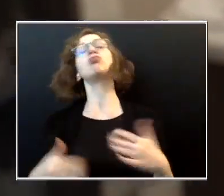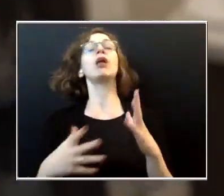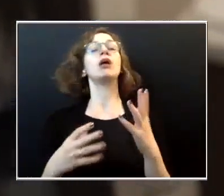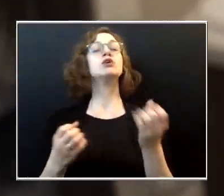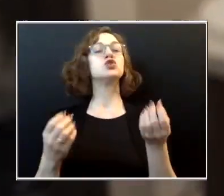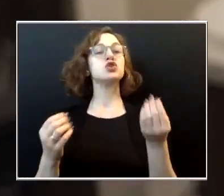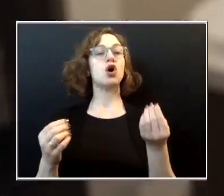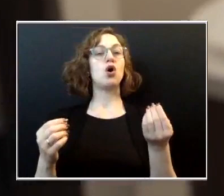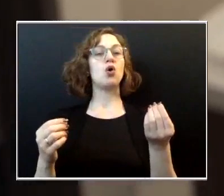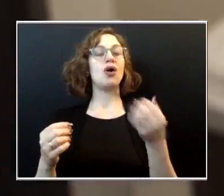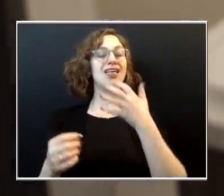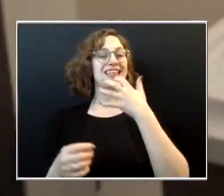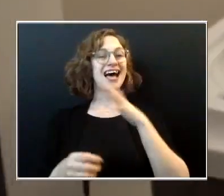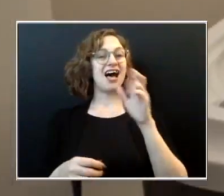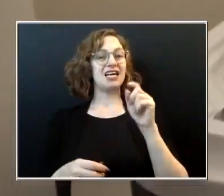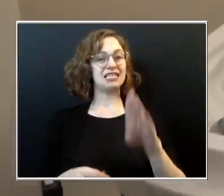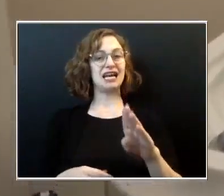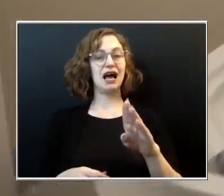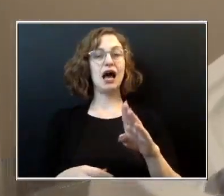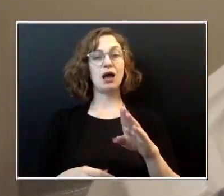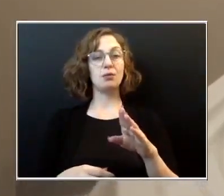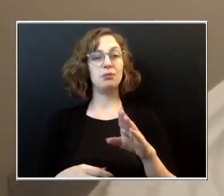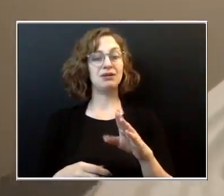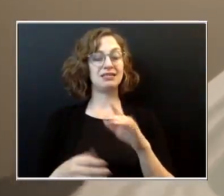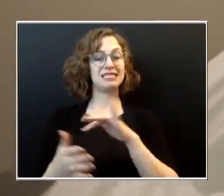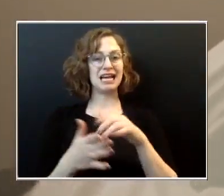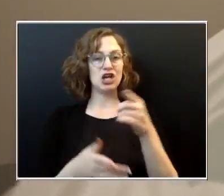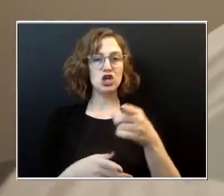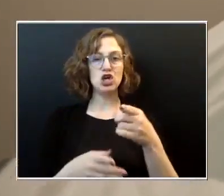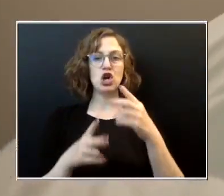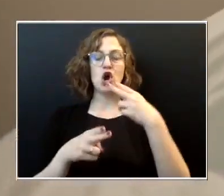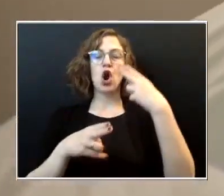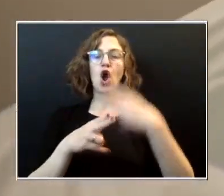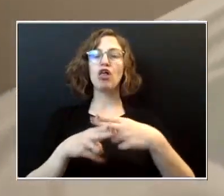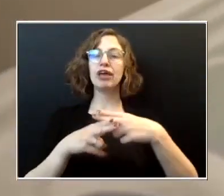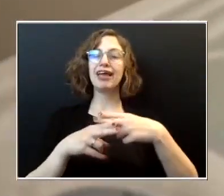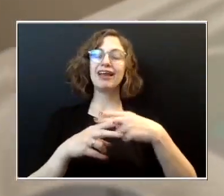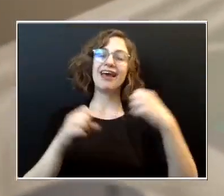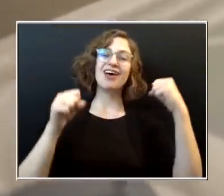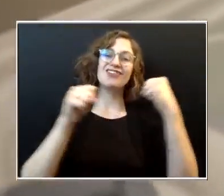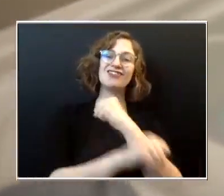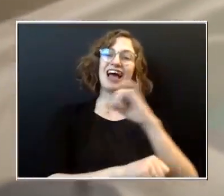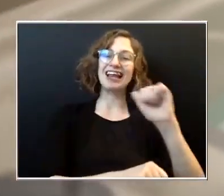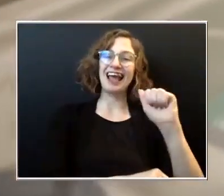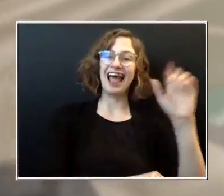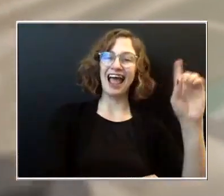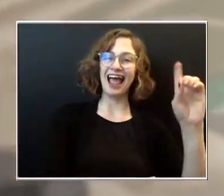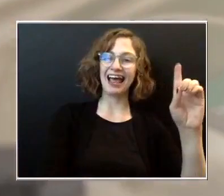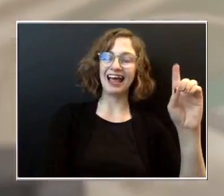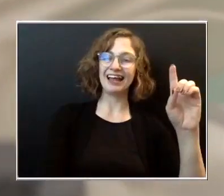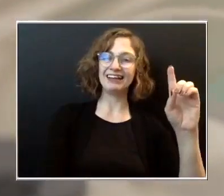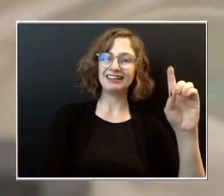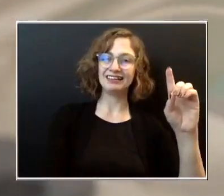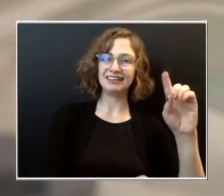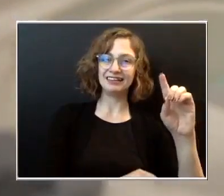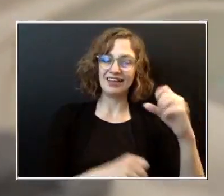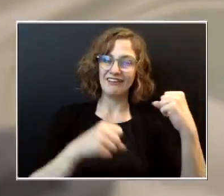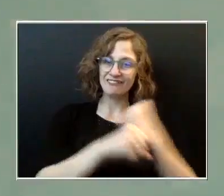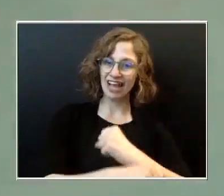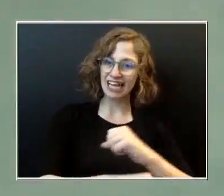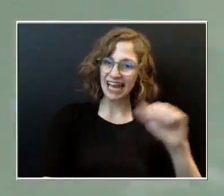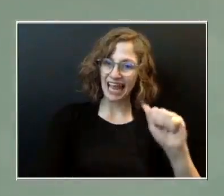it Fight AD. Now, Dr. Morris, you're going to have to tell us what does that stand for. Maybe it's Fight AD. Correct me Yep, here. it's Fight AD. You're